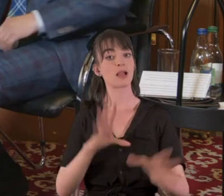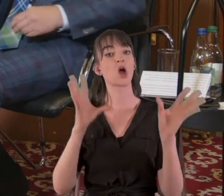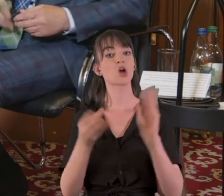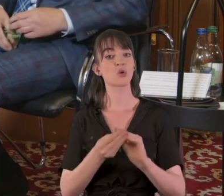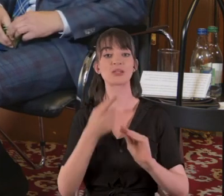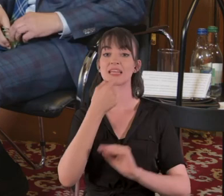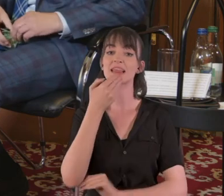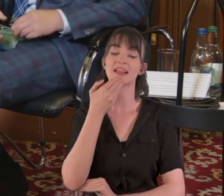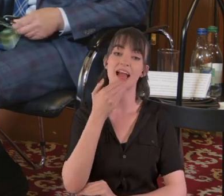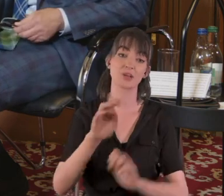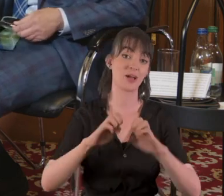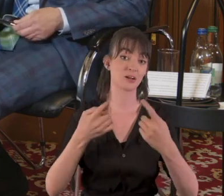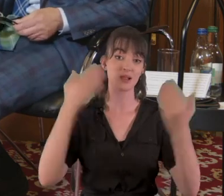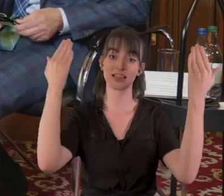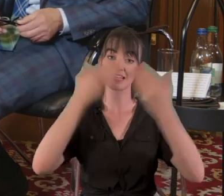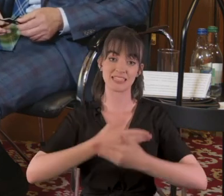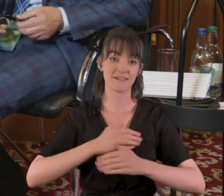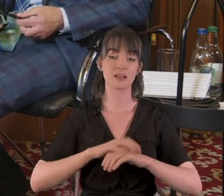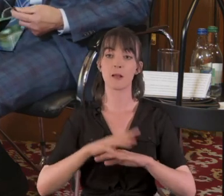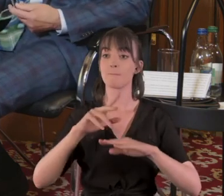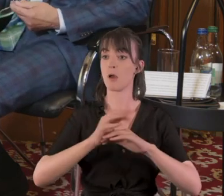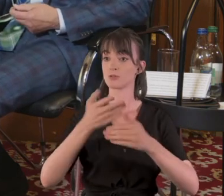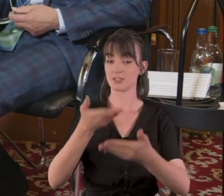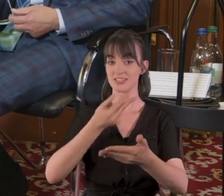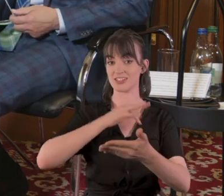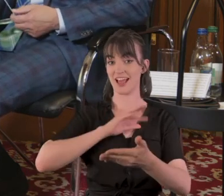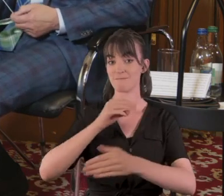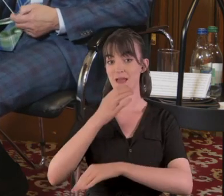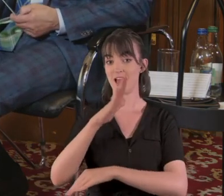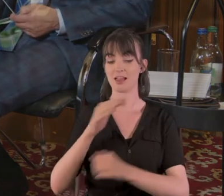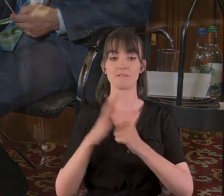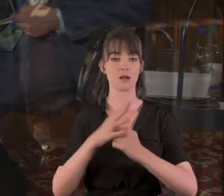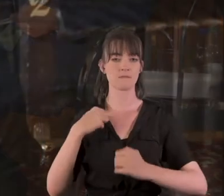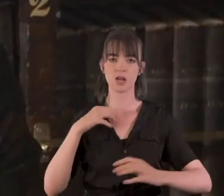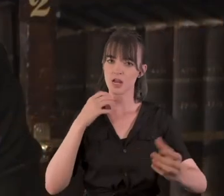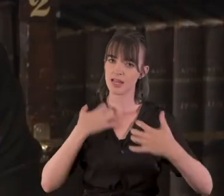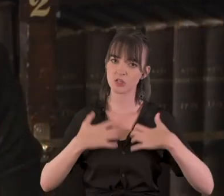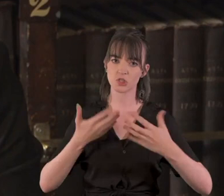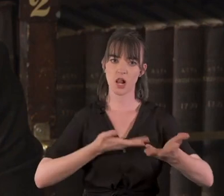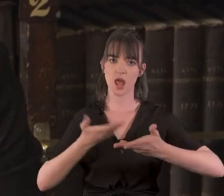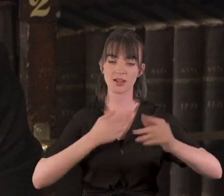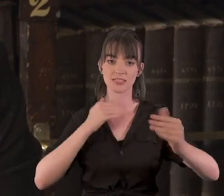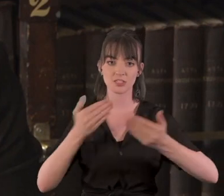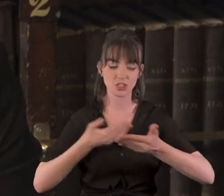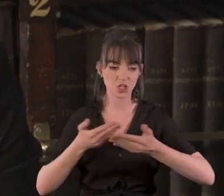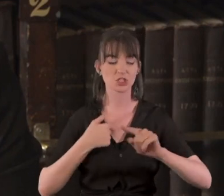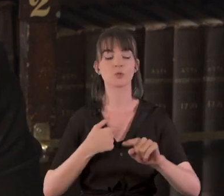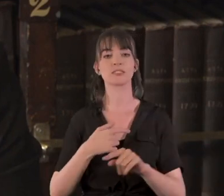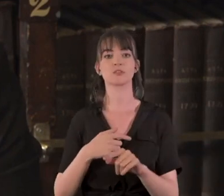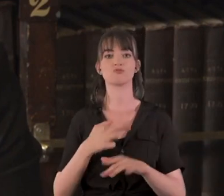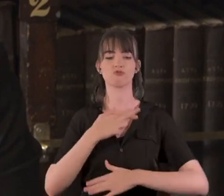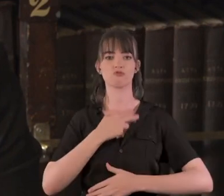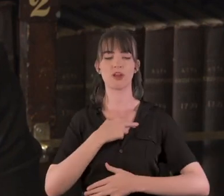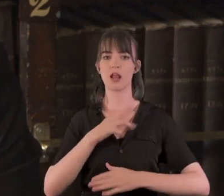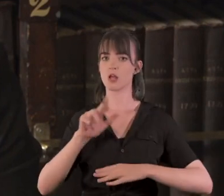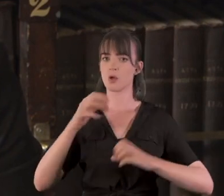thanking everyone this evening, mostly to yourself, Michael, for a very engaging discussion, which I think really brought out